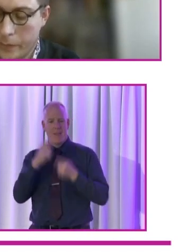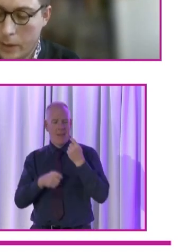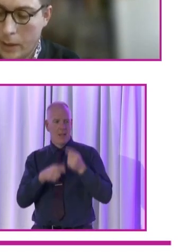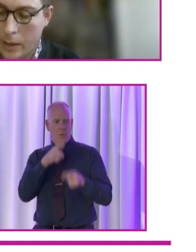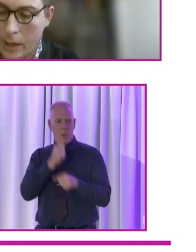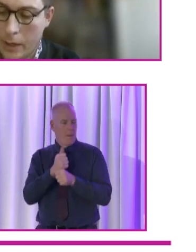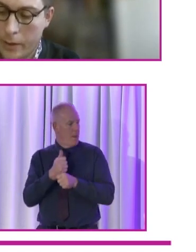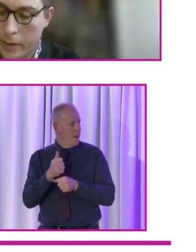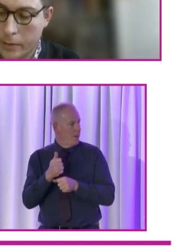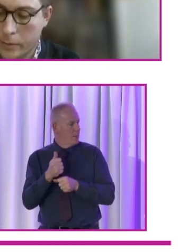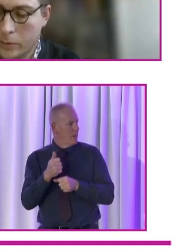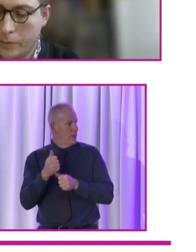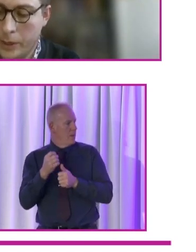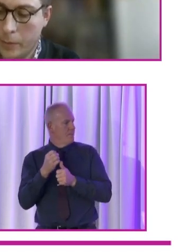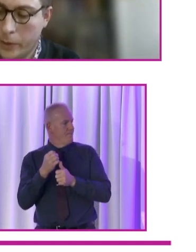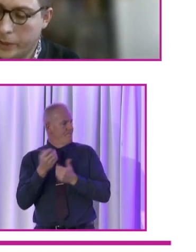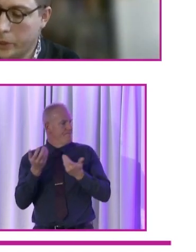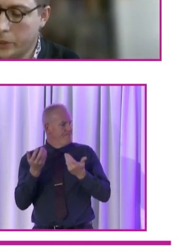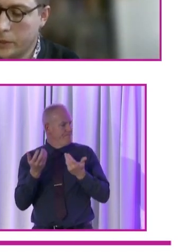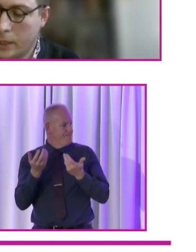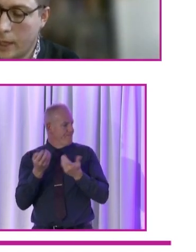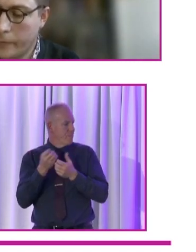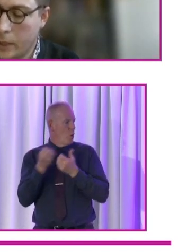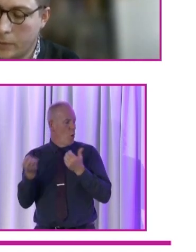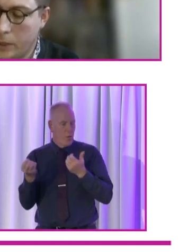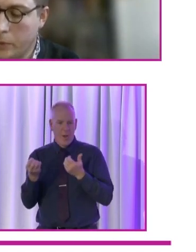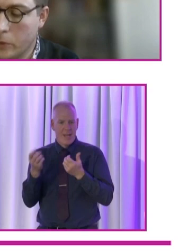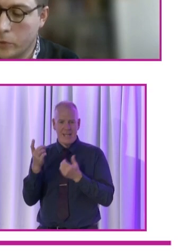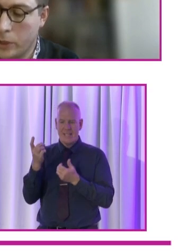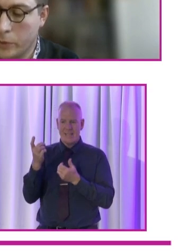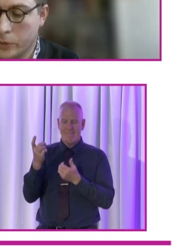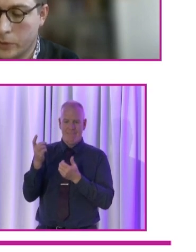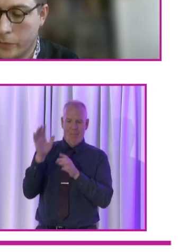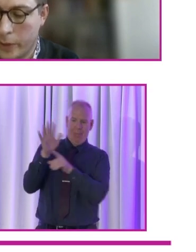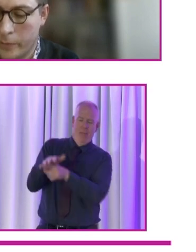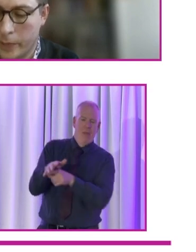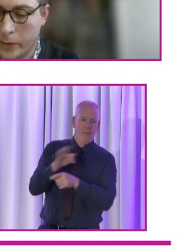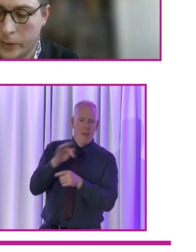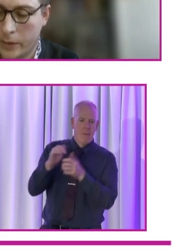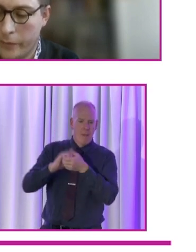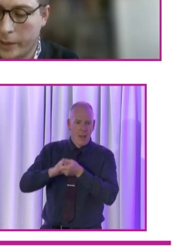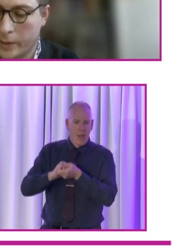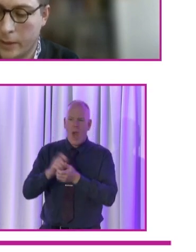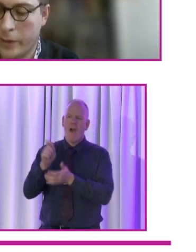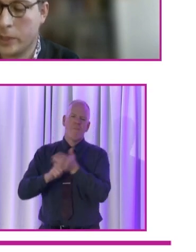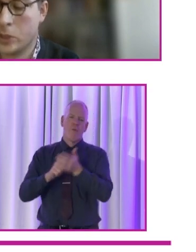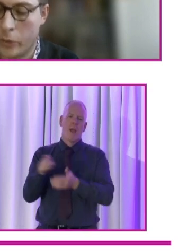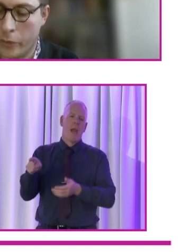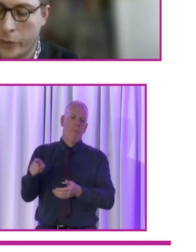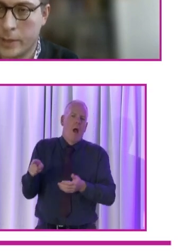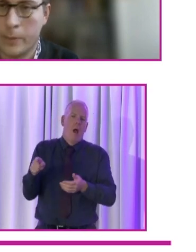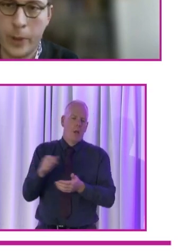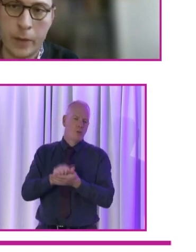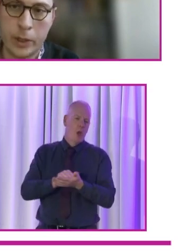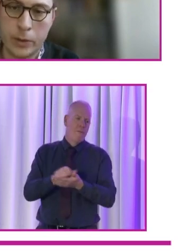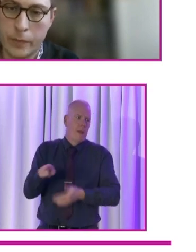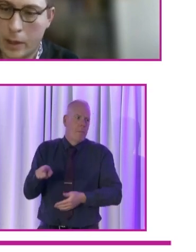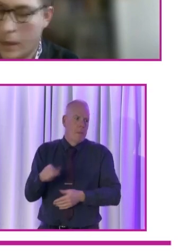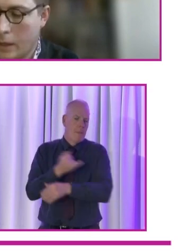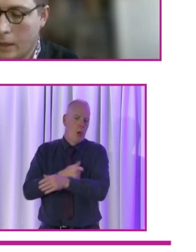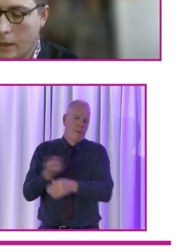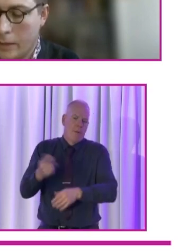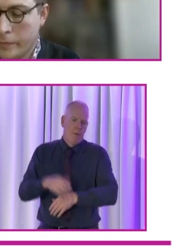colleagues. Other competing politicians claimed that people only voted for him because they felt sorry for his